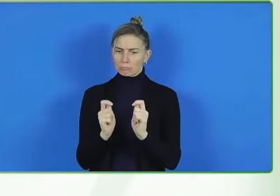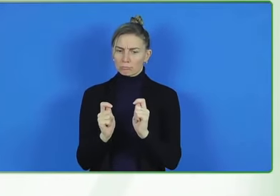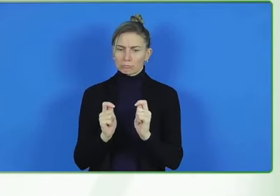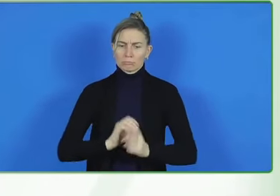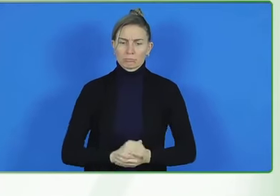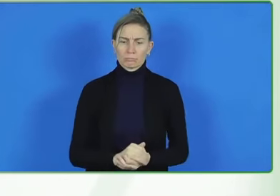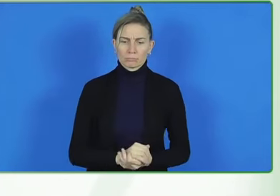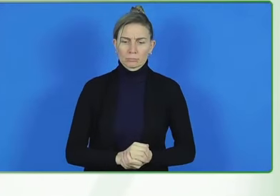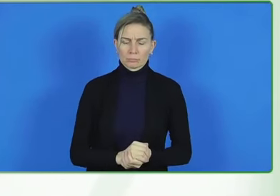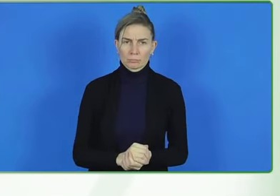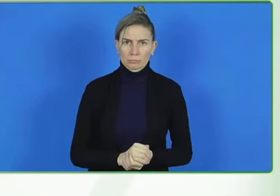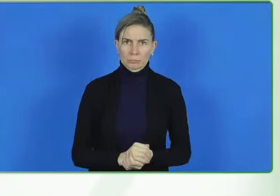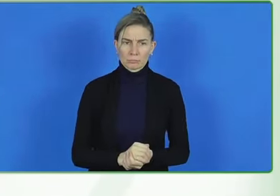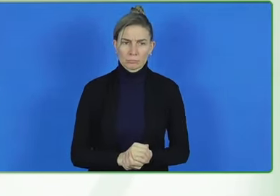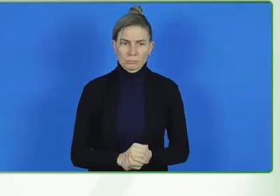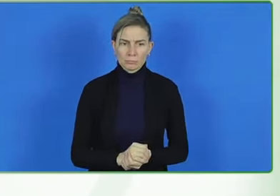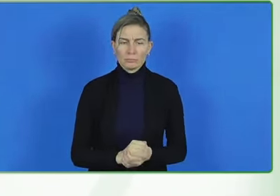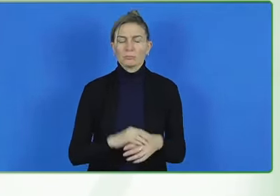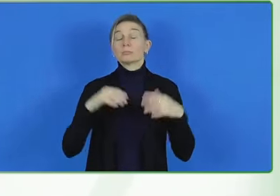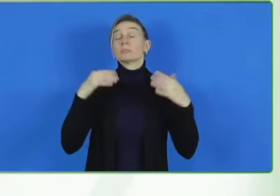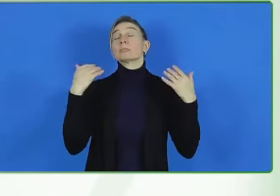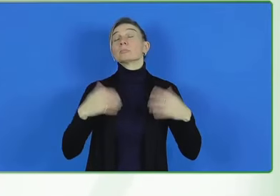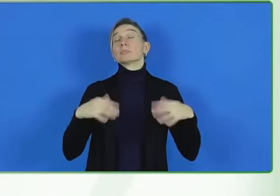this is a more important